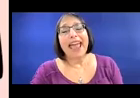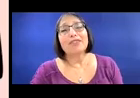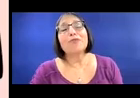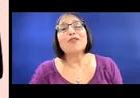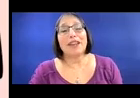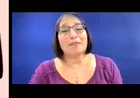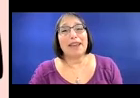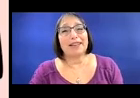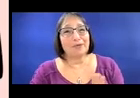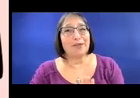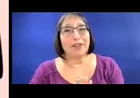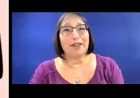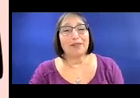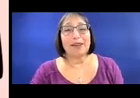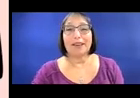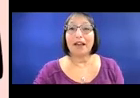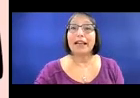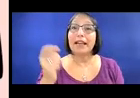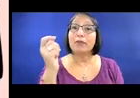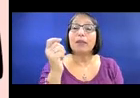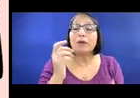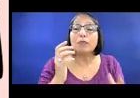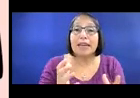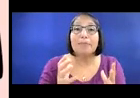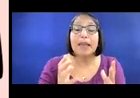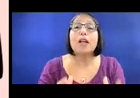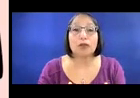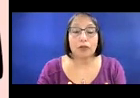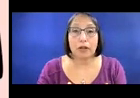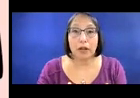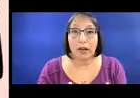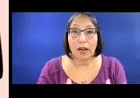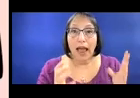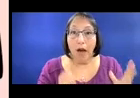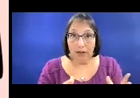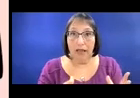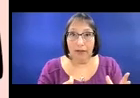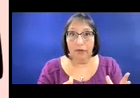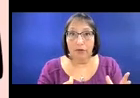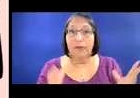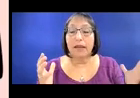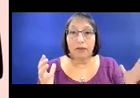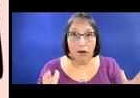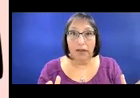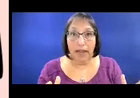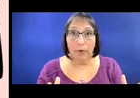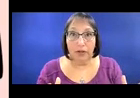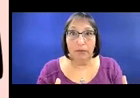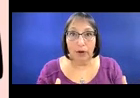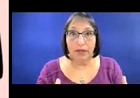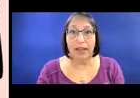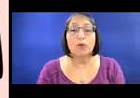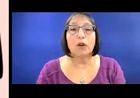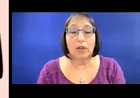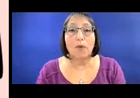And switching made this a real challenge, because I tend, because I'm trying to keep English out of the classroom, because the target language is